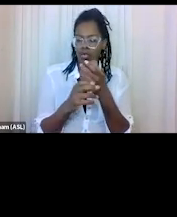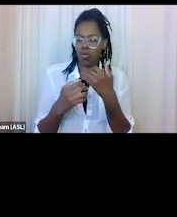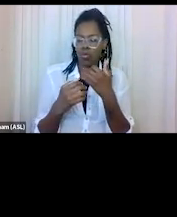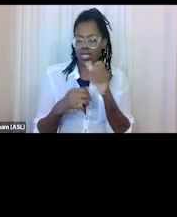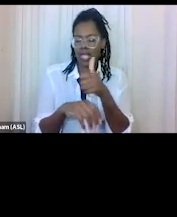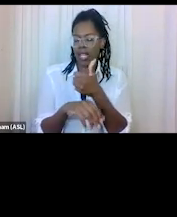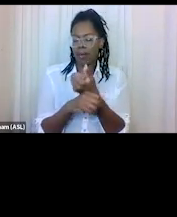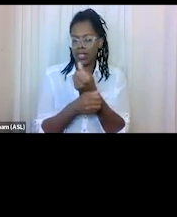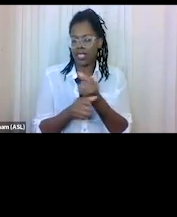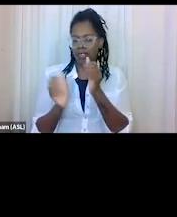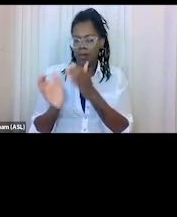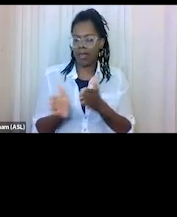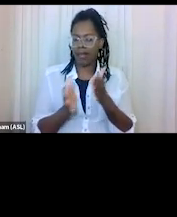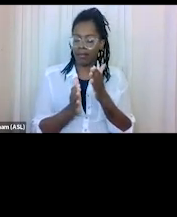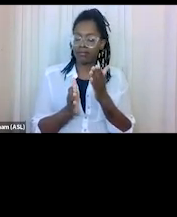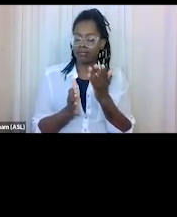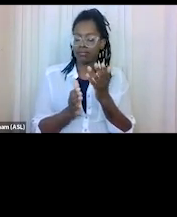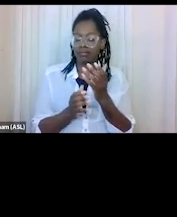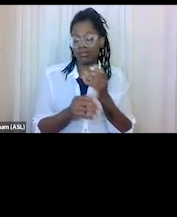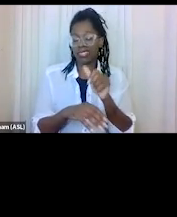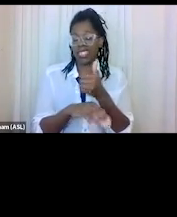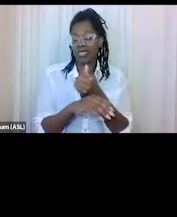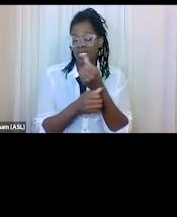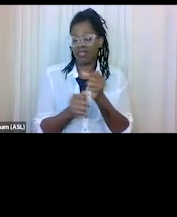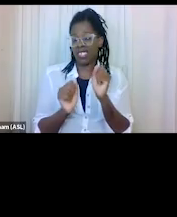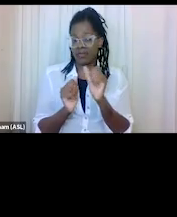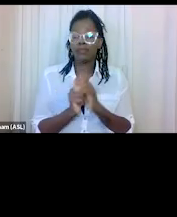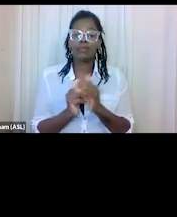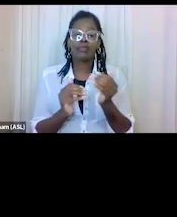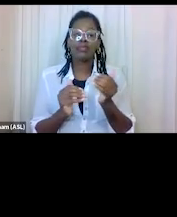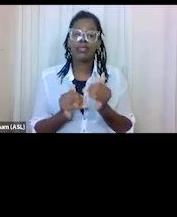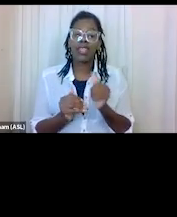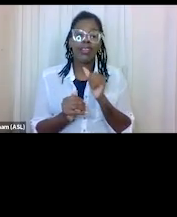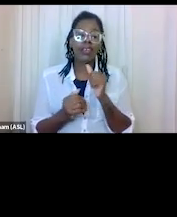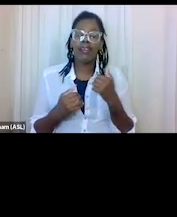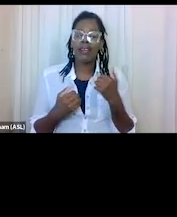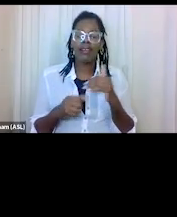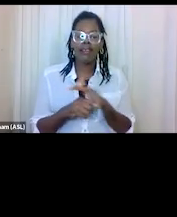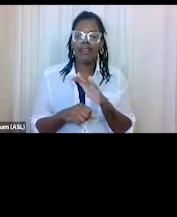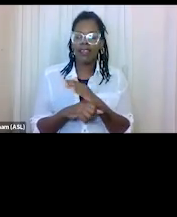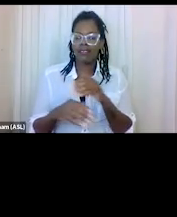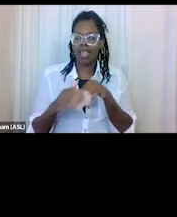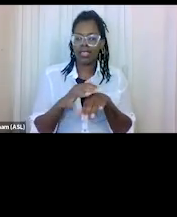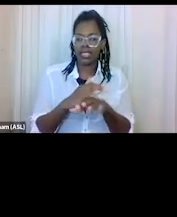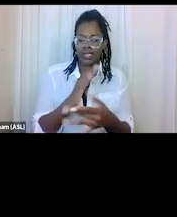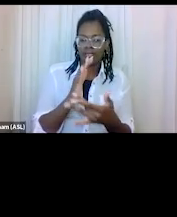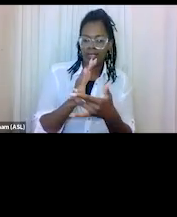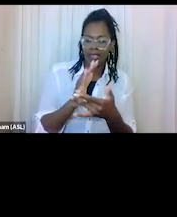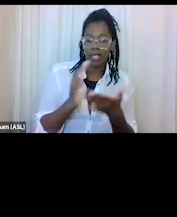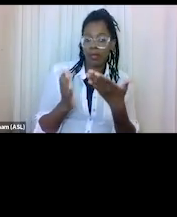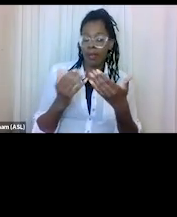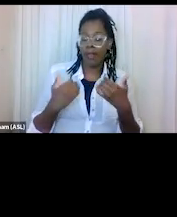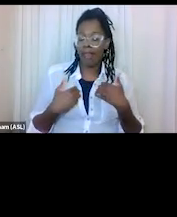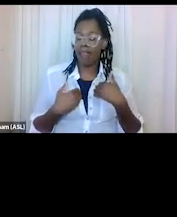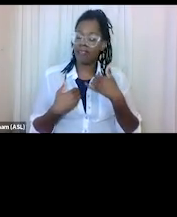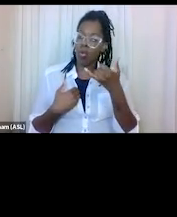plan and create that safety. And then lack of access to technology, often having a phone that only works